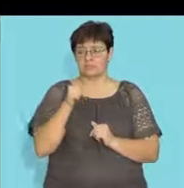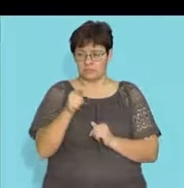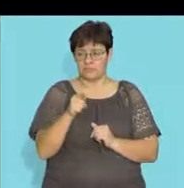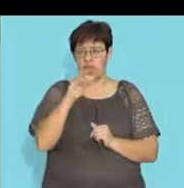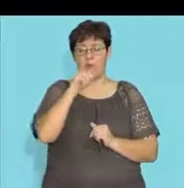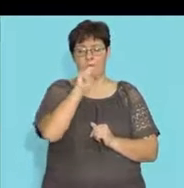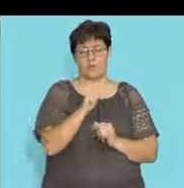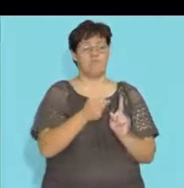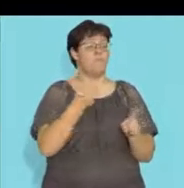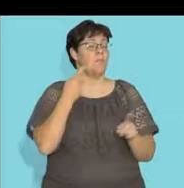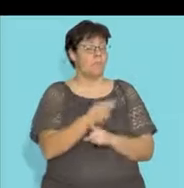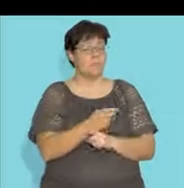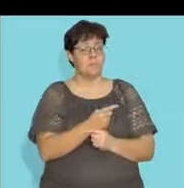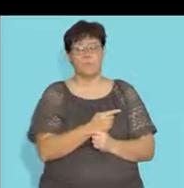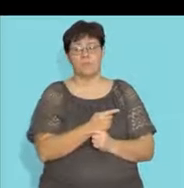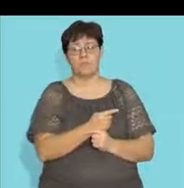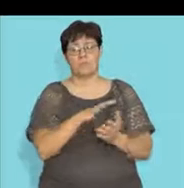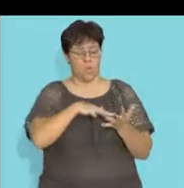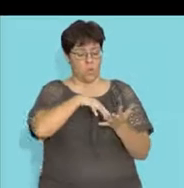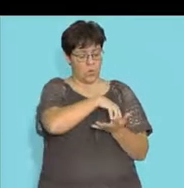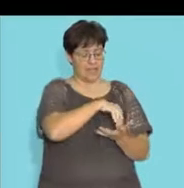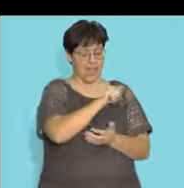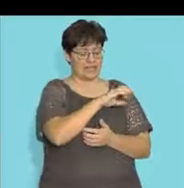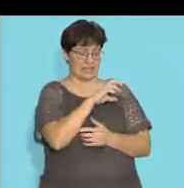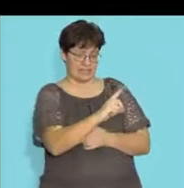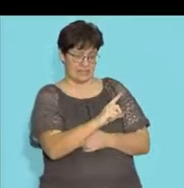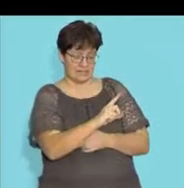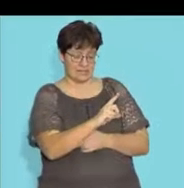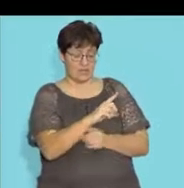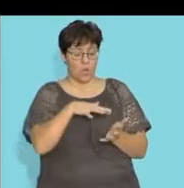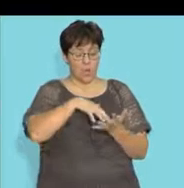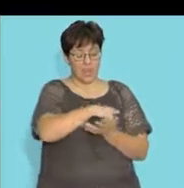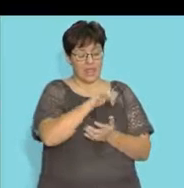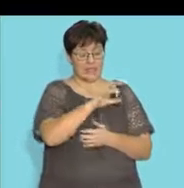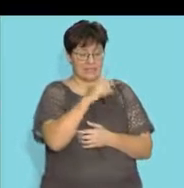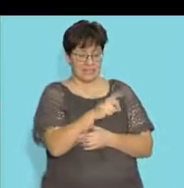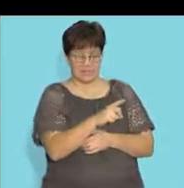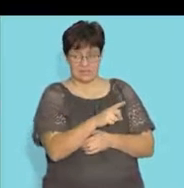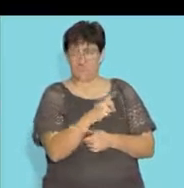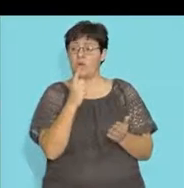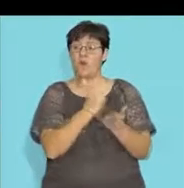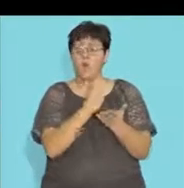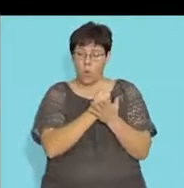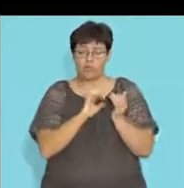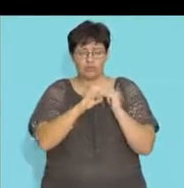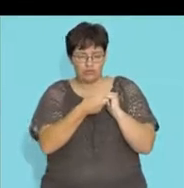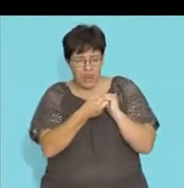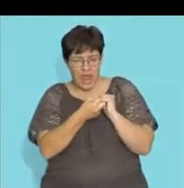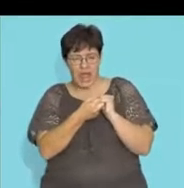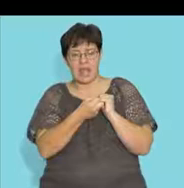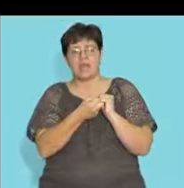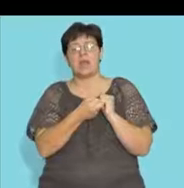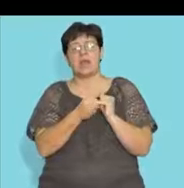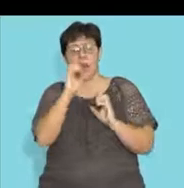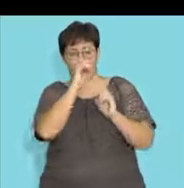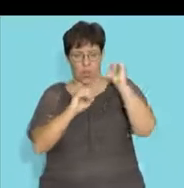these ions come from weak acid, and this weak acid here will always try to